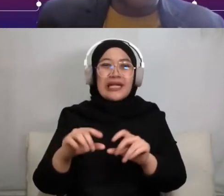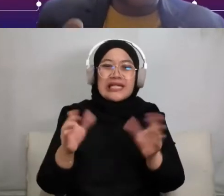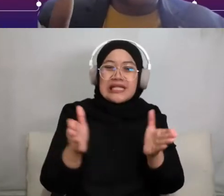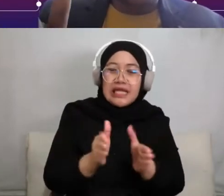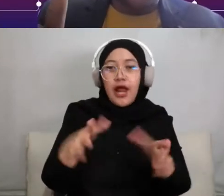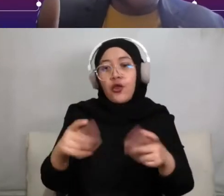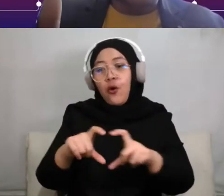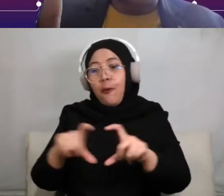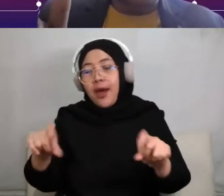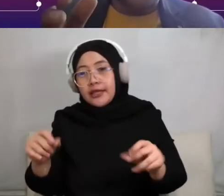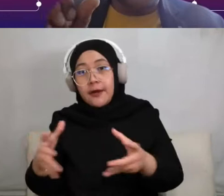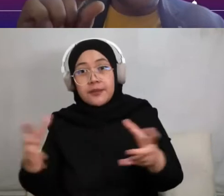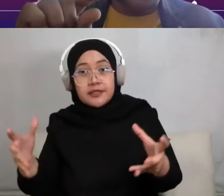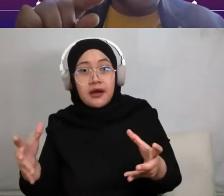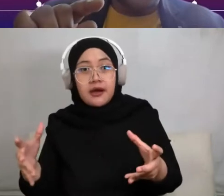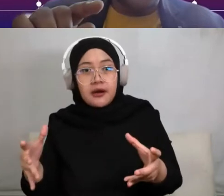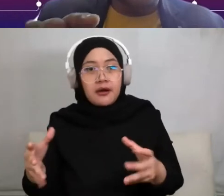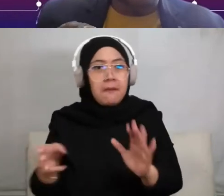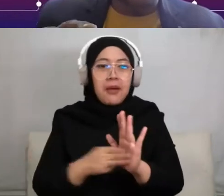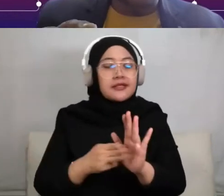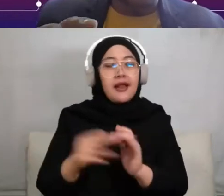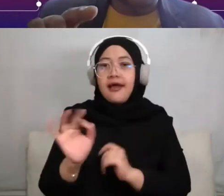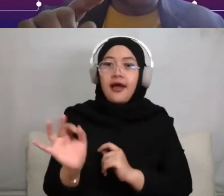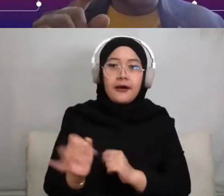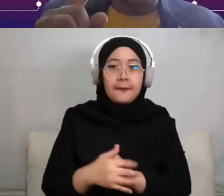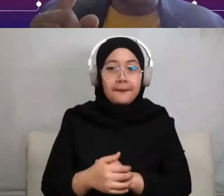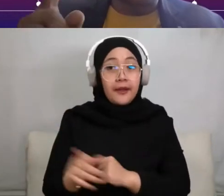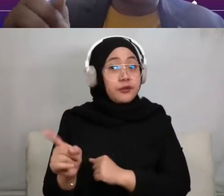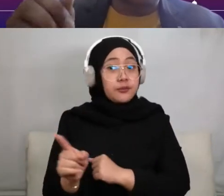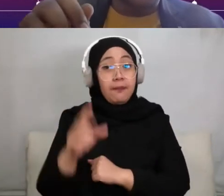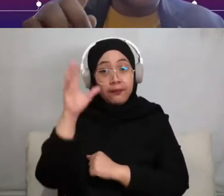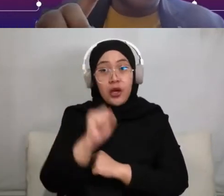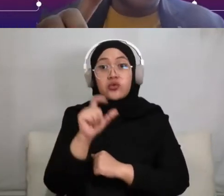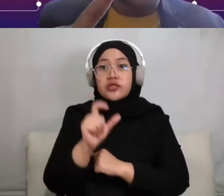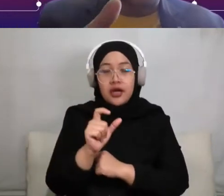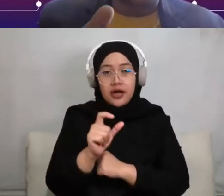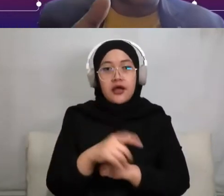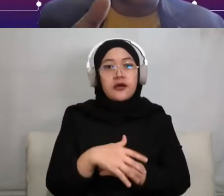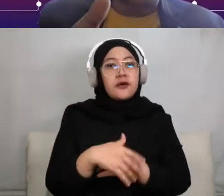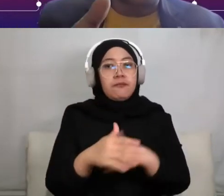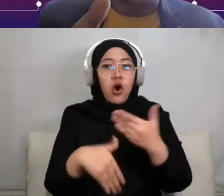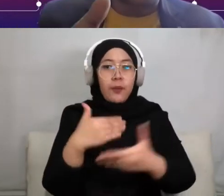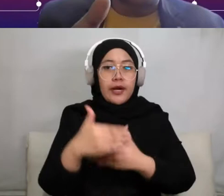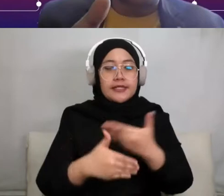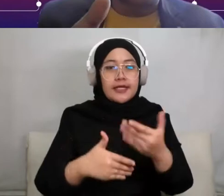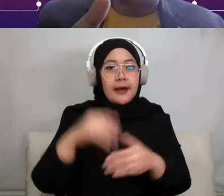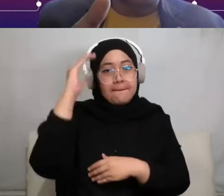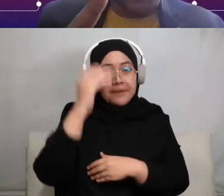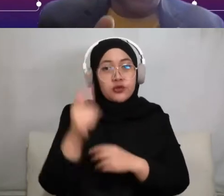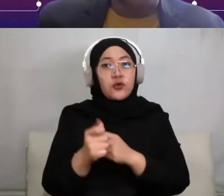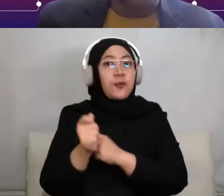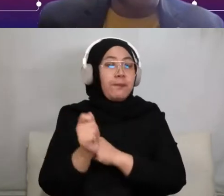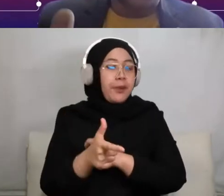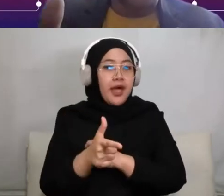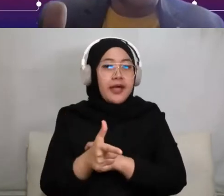difference, because you have to operate the bus for those many 15 lakh kilometer, 10 lakh kilometer over